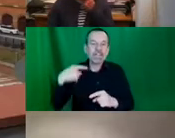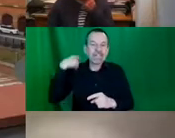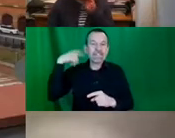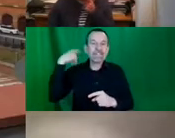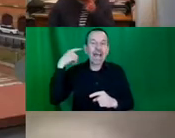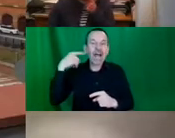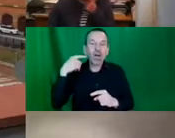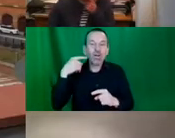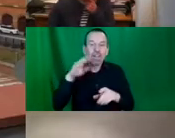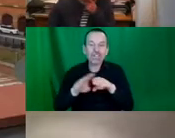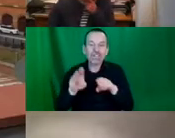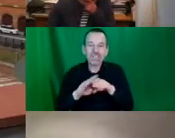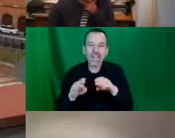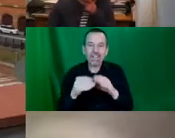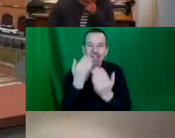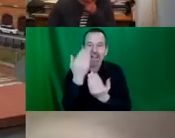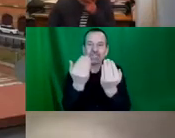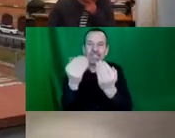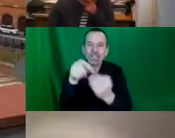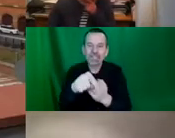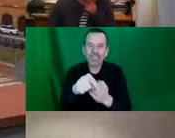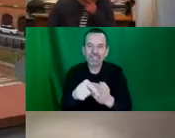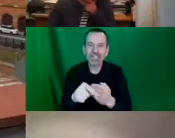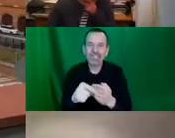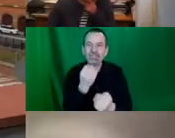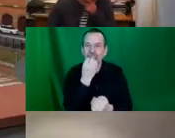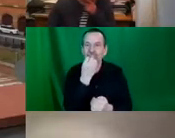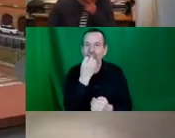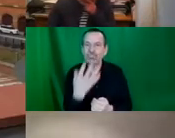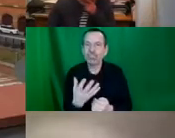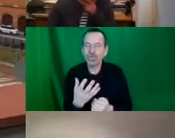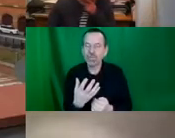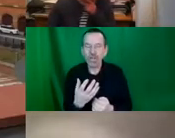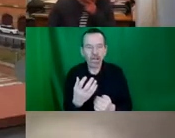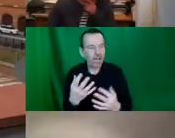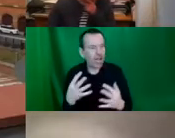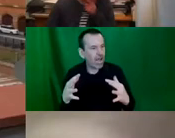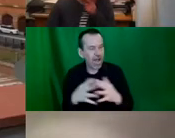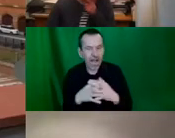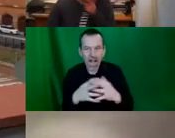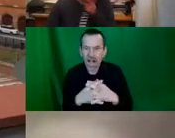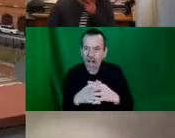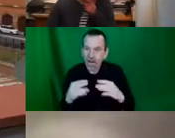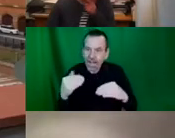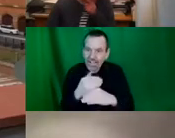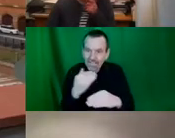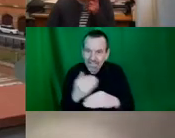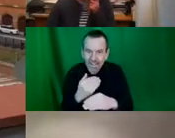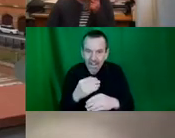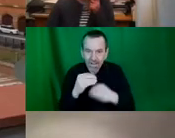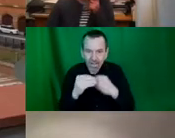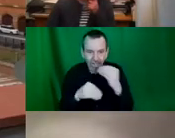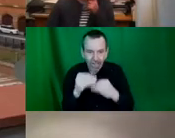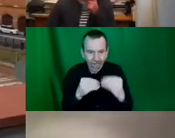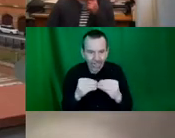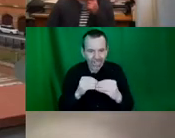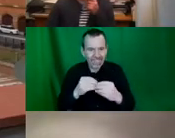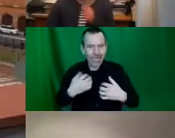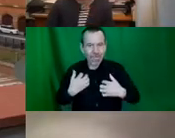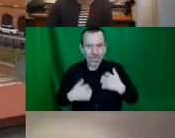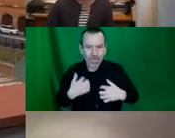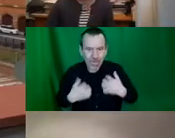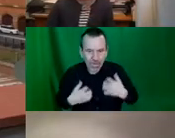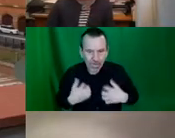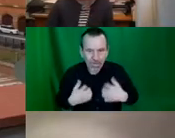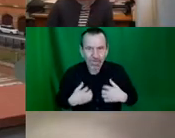exhibition. It was wonderful to see how creative they all were in their approach, making the exercise interesting and memorable, whilst also including all of the